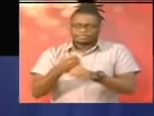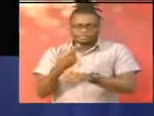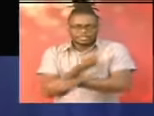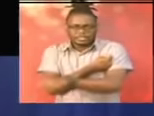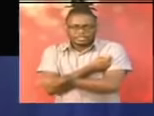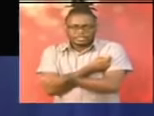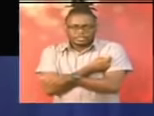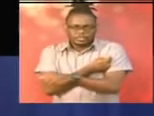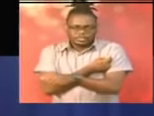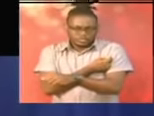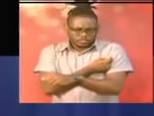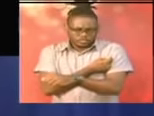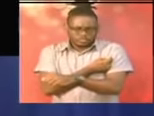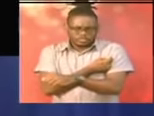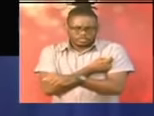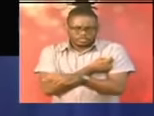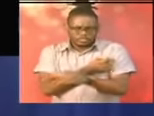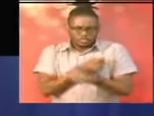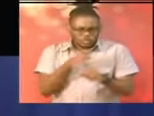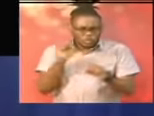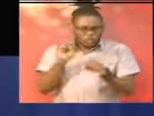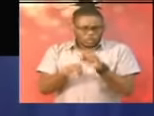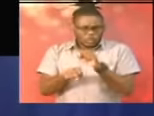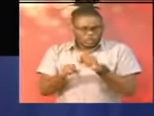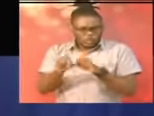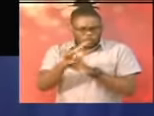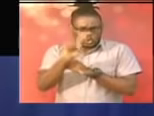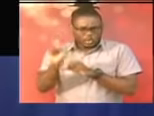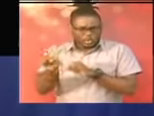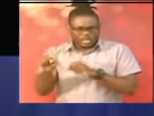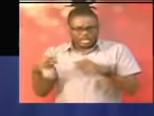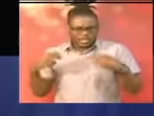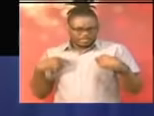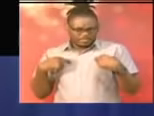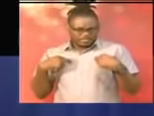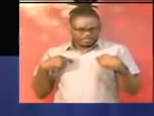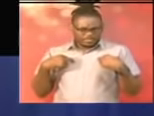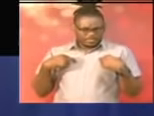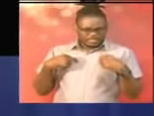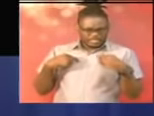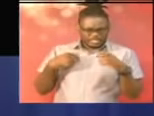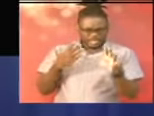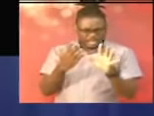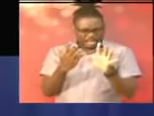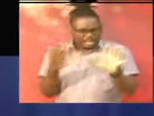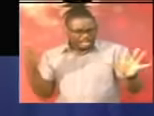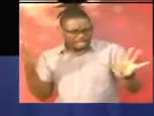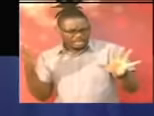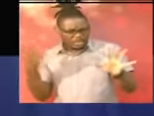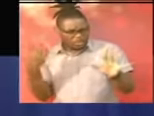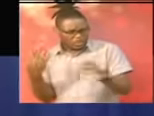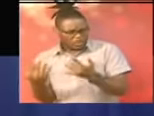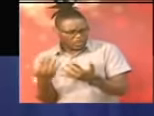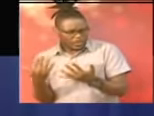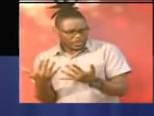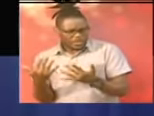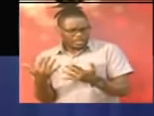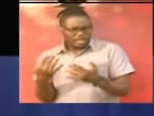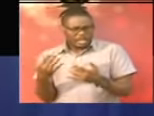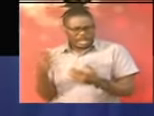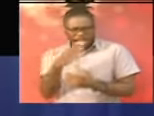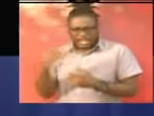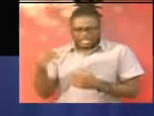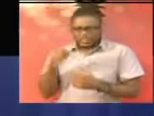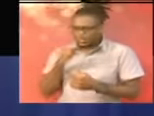any sort of link between these cases and these events, people contracting the virus